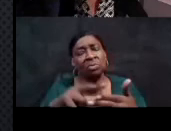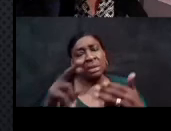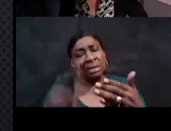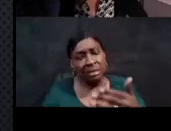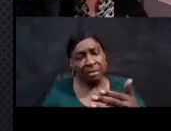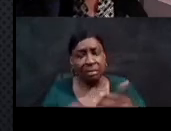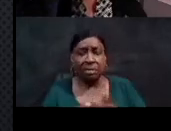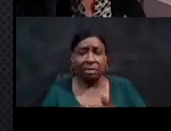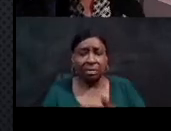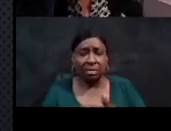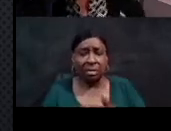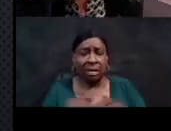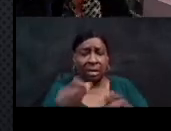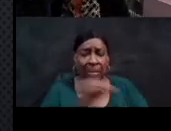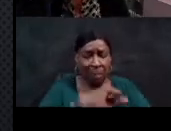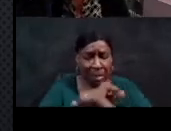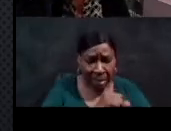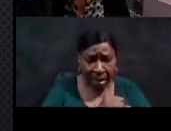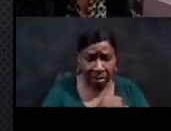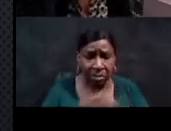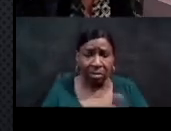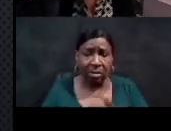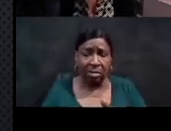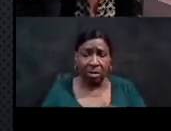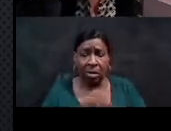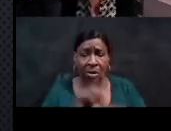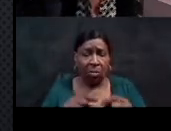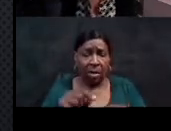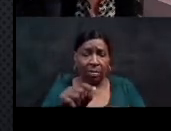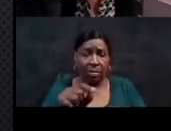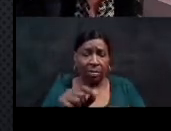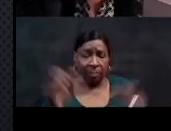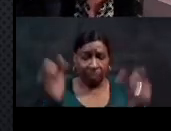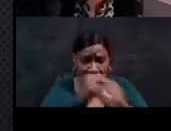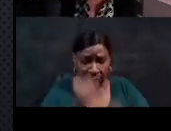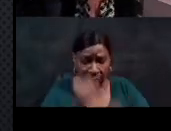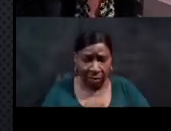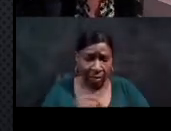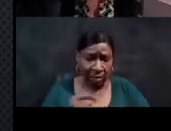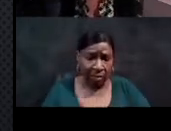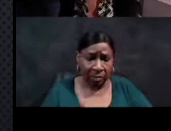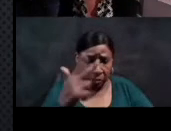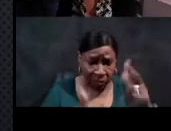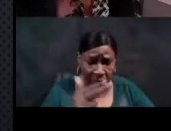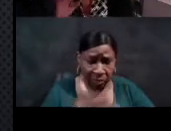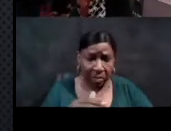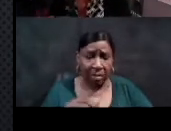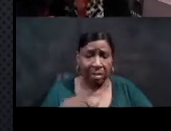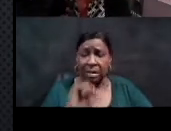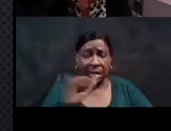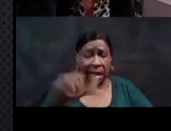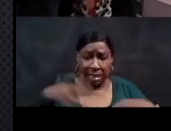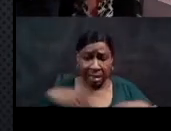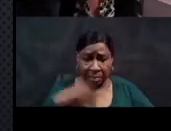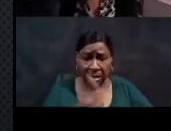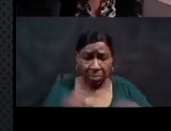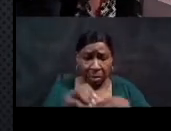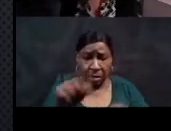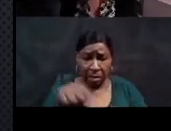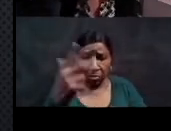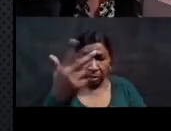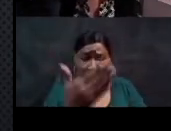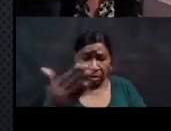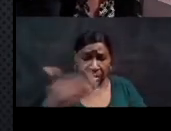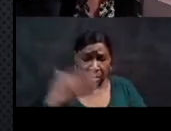when asylum is no longer accessible? And here I want to posit three things and then I'll end.